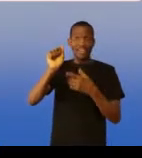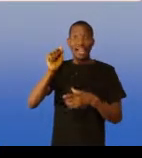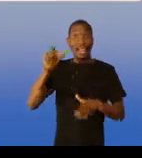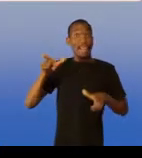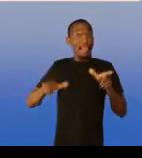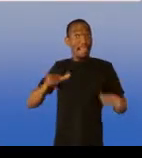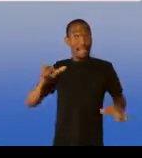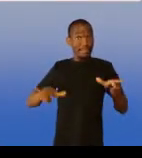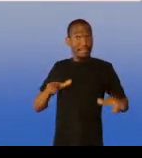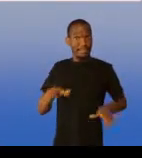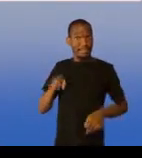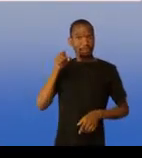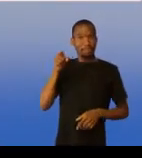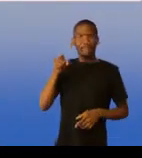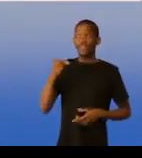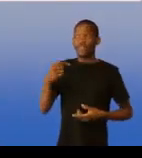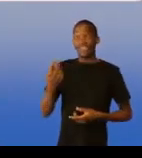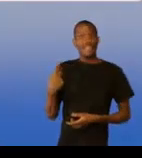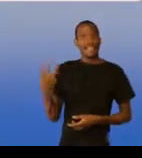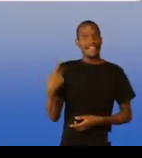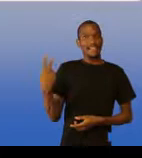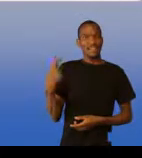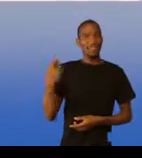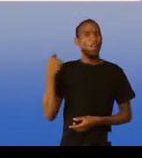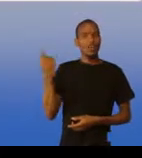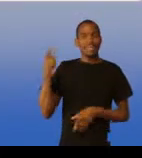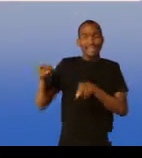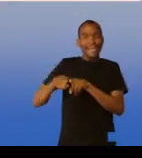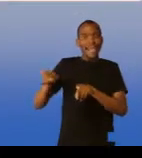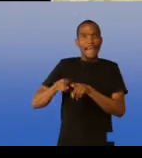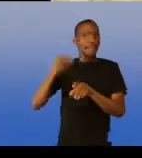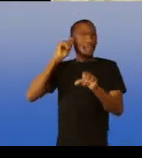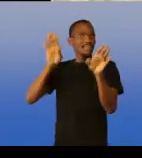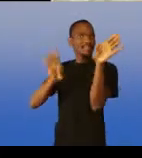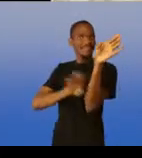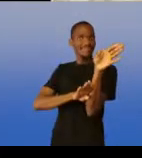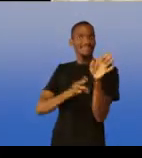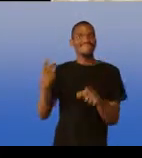This lady, we were kind of like, she was like more like my sister. You